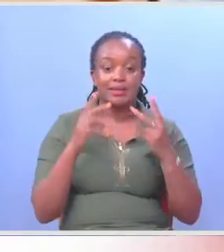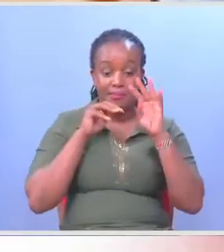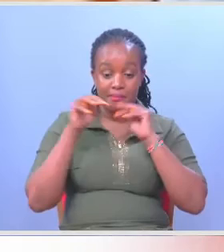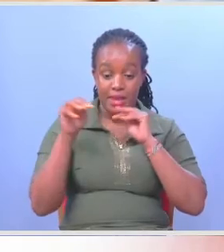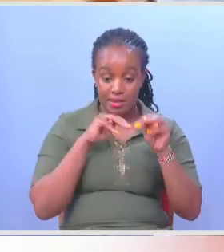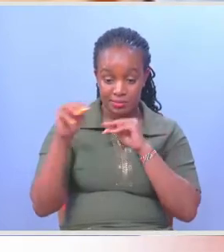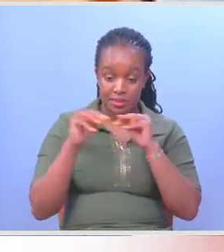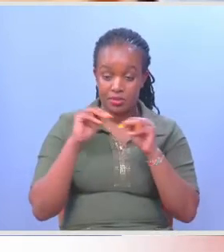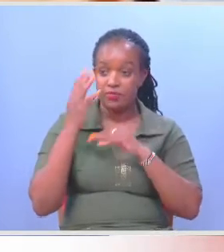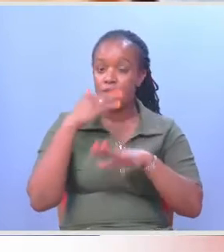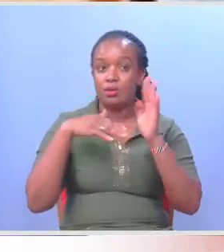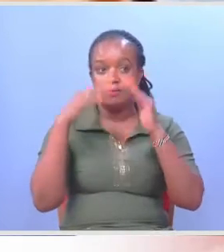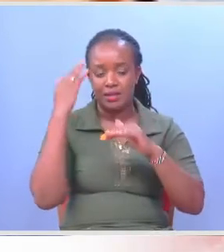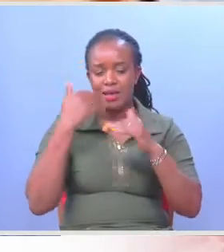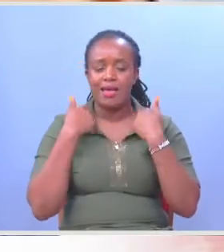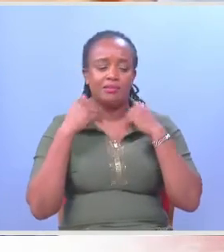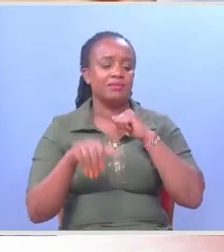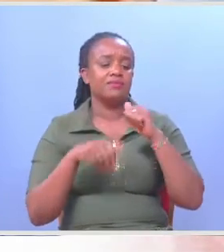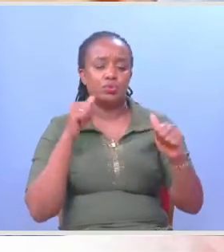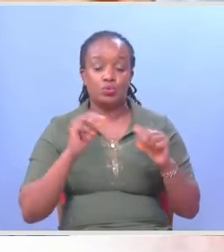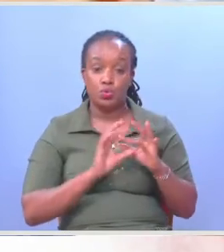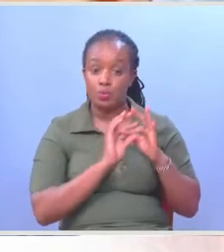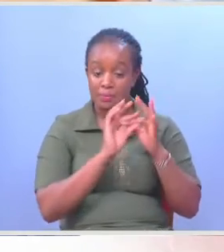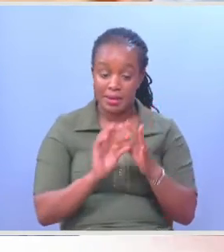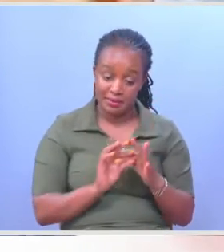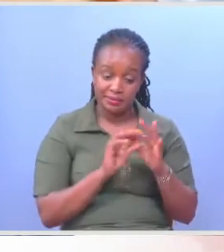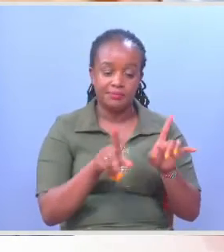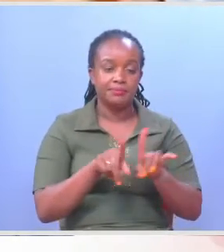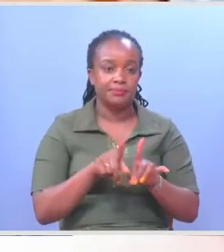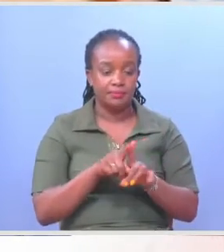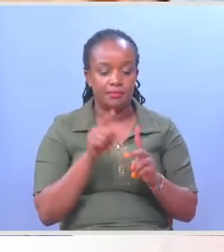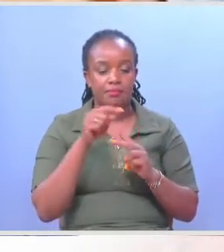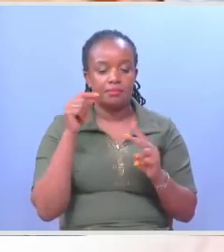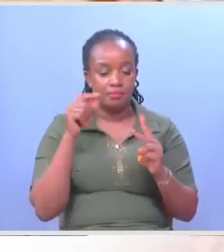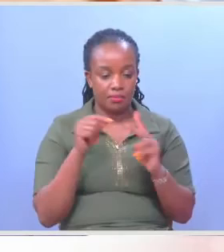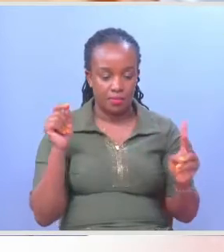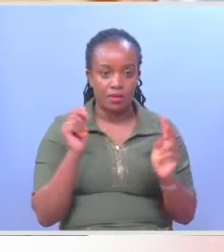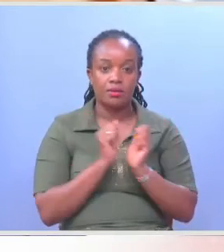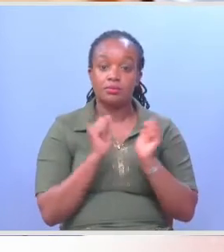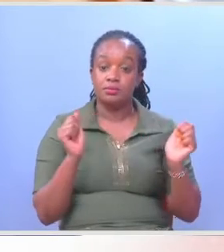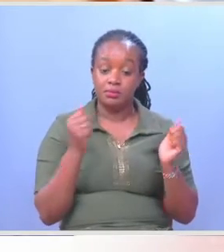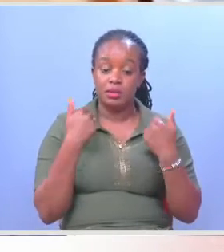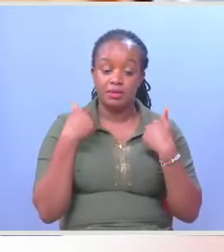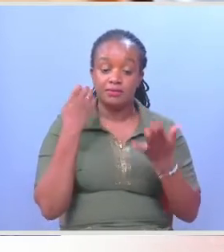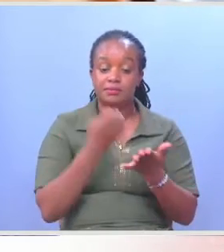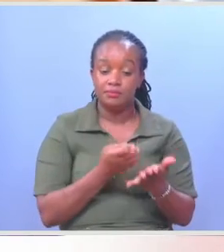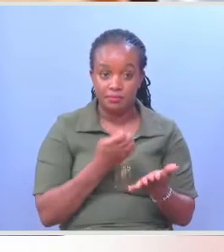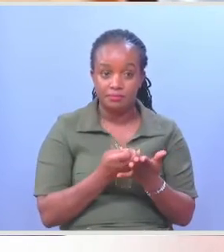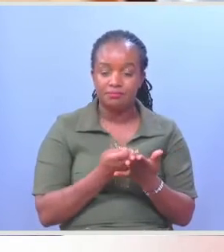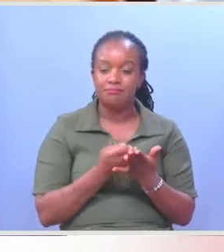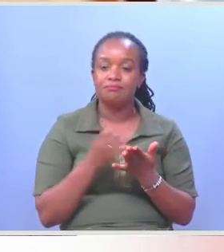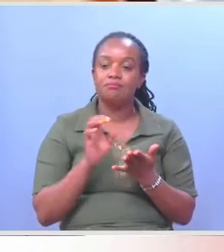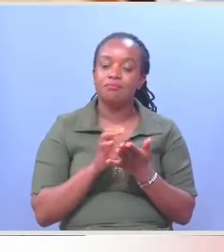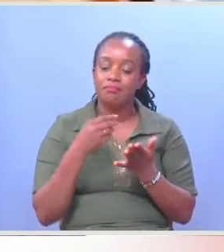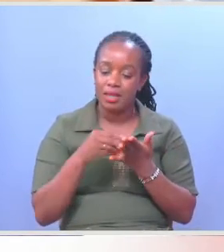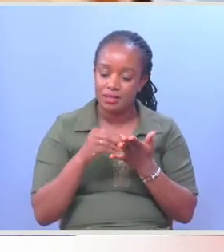of the university has refused to cooperate and has refused to release these funds. We have evidence that these funds have been released to the university over the